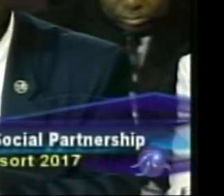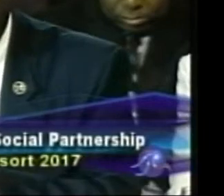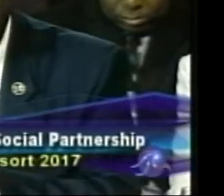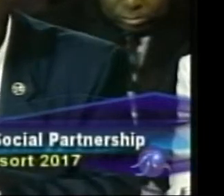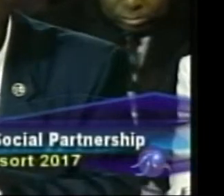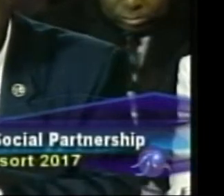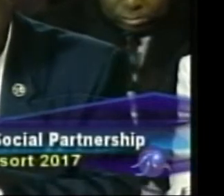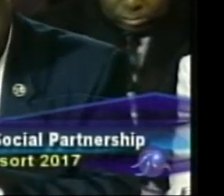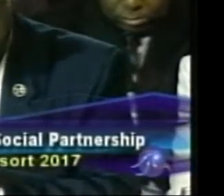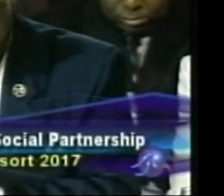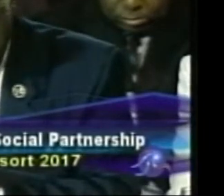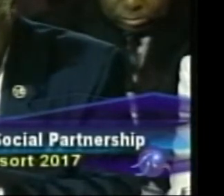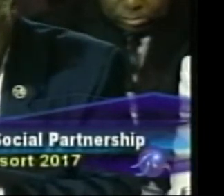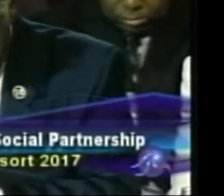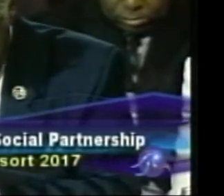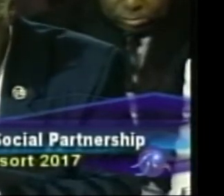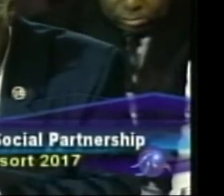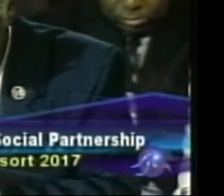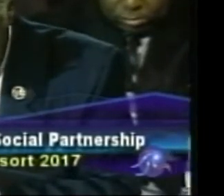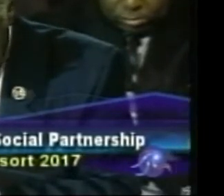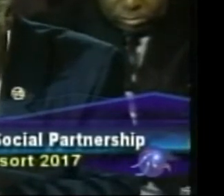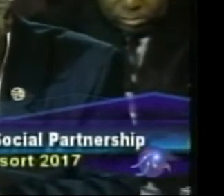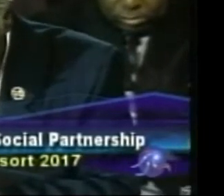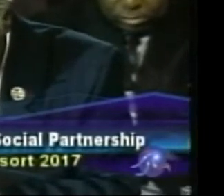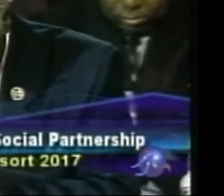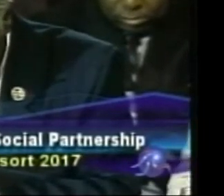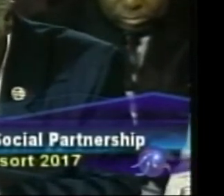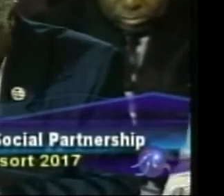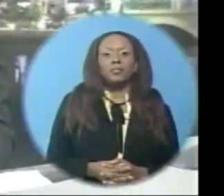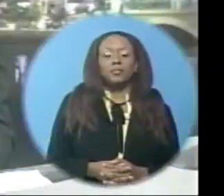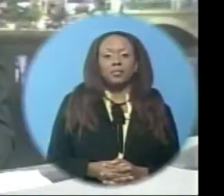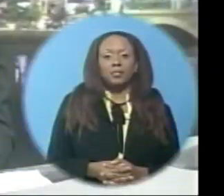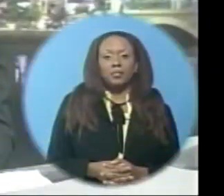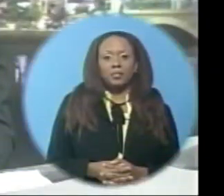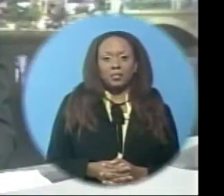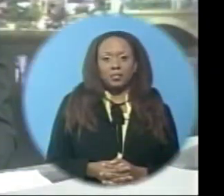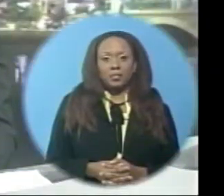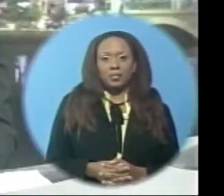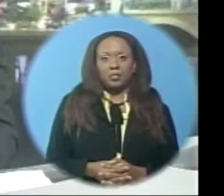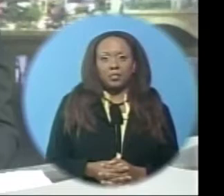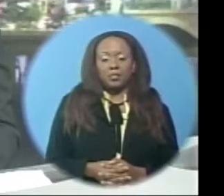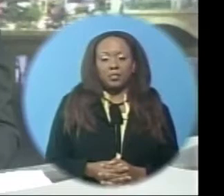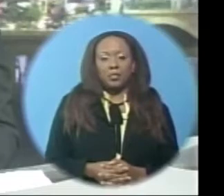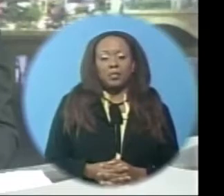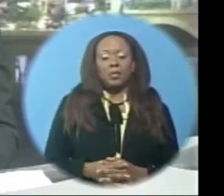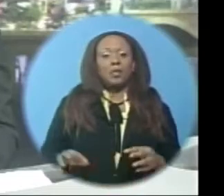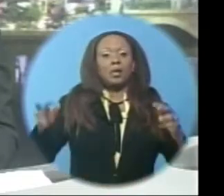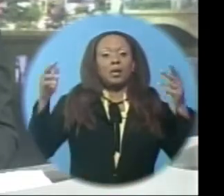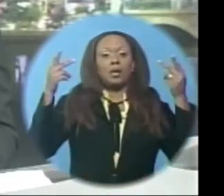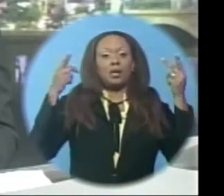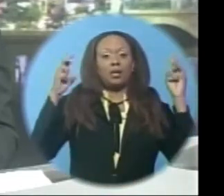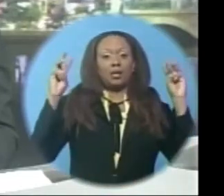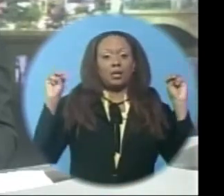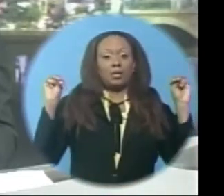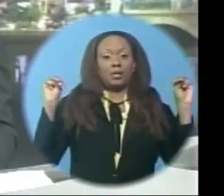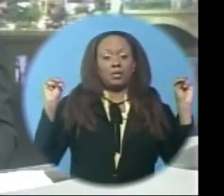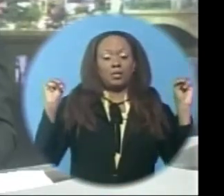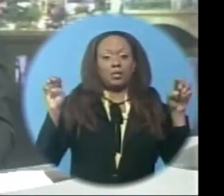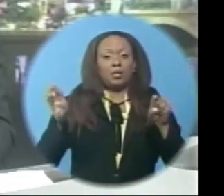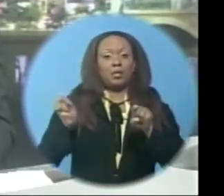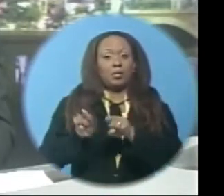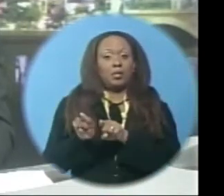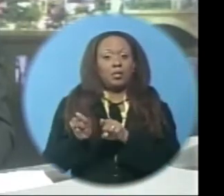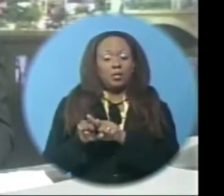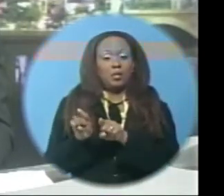we feel or find easy to understand or to digest. The Prime Minister also used